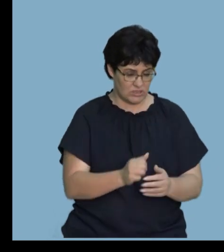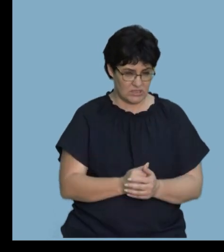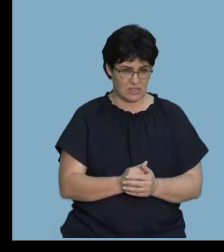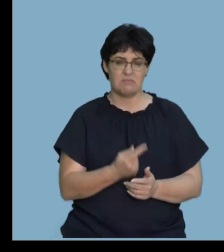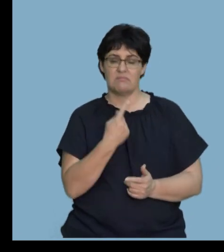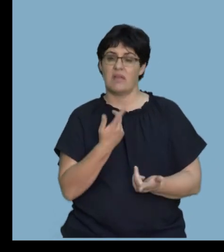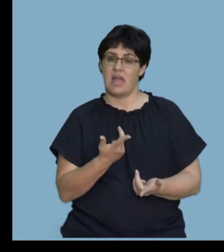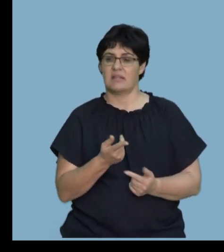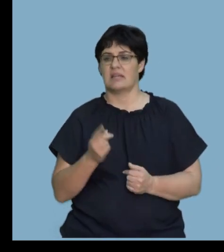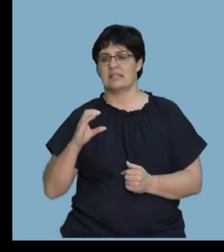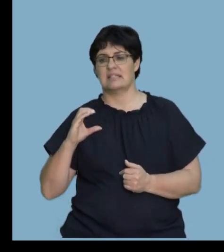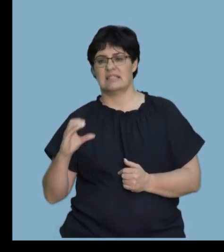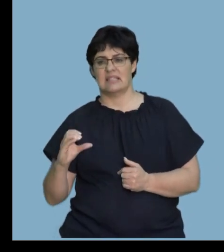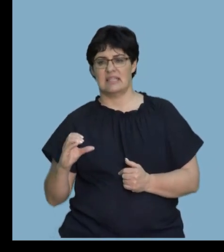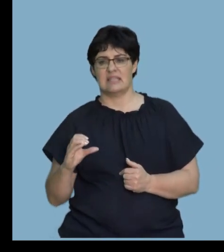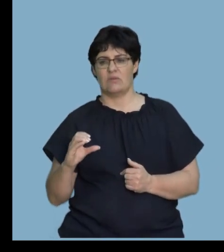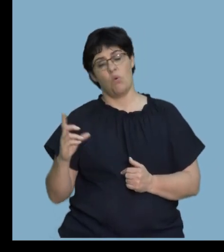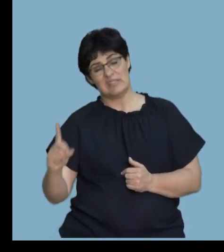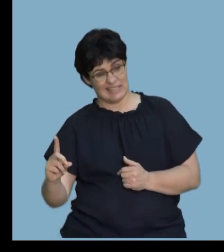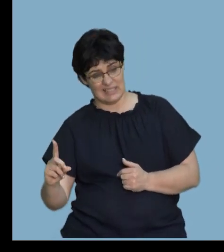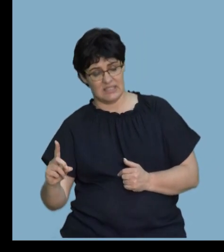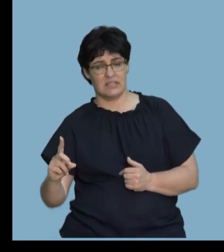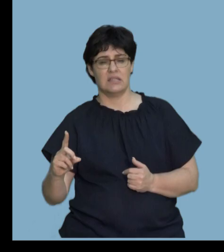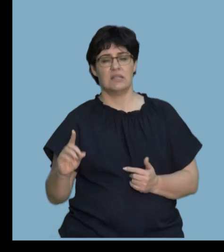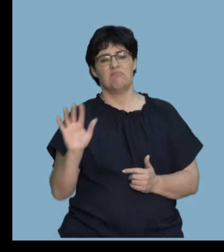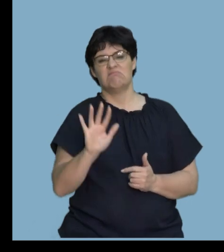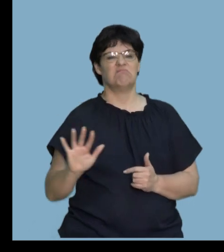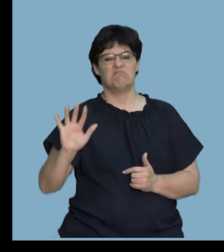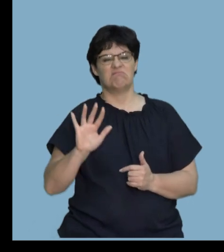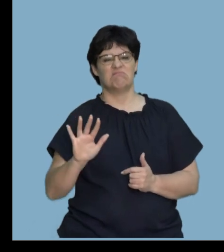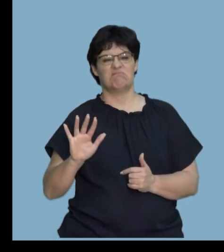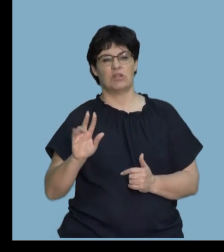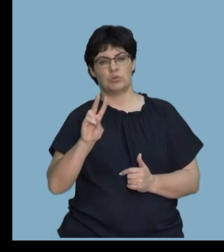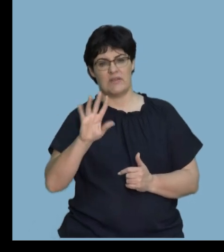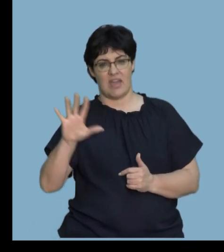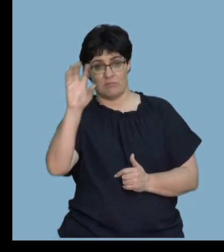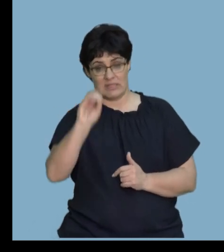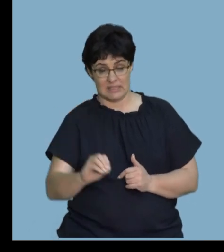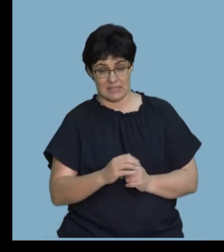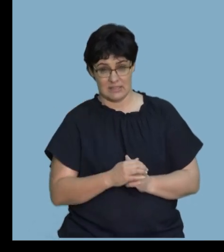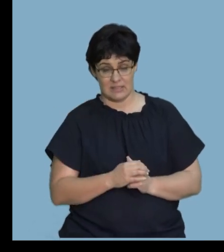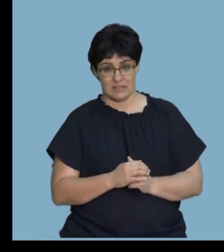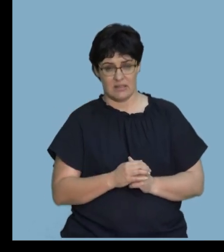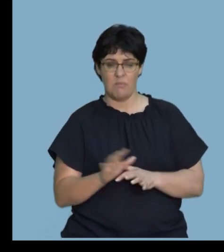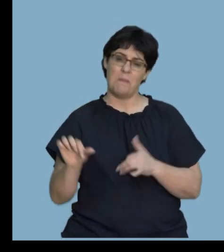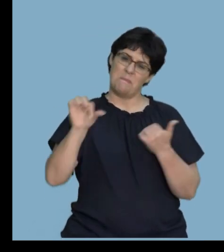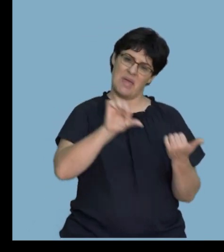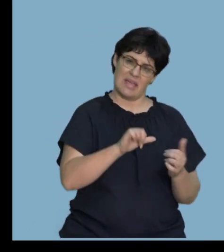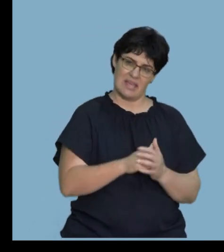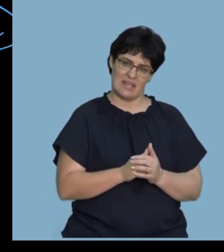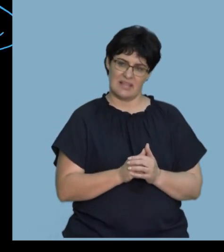respondents saying it's A, and then D, we've got about 25%. But let's go